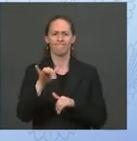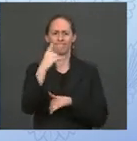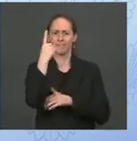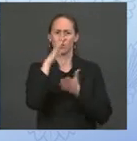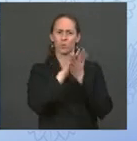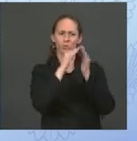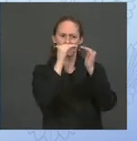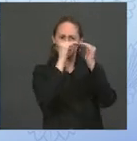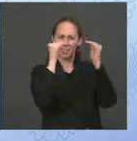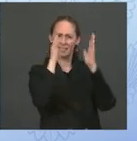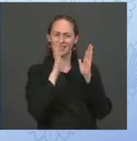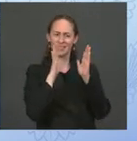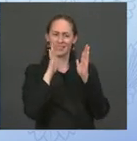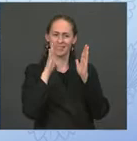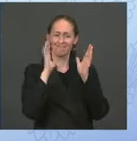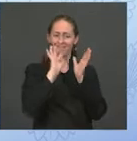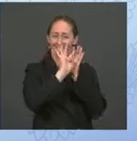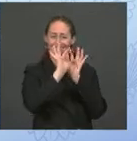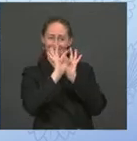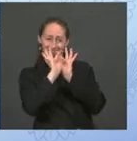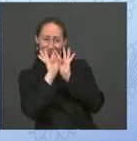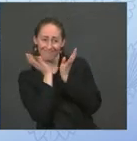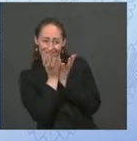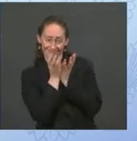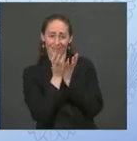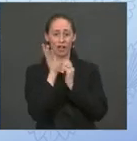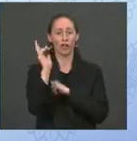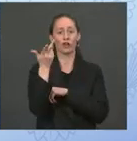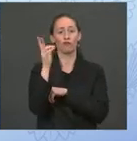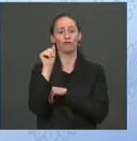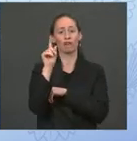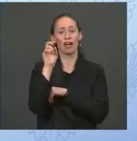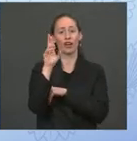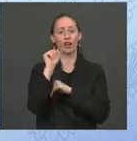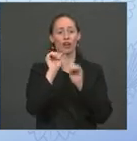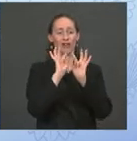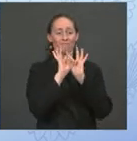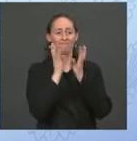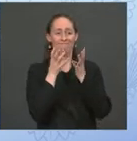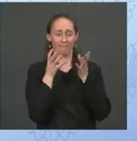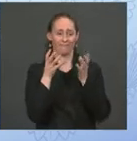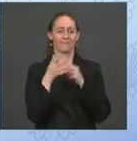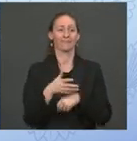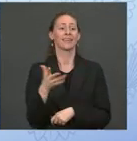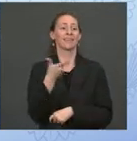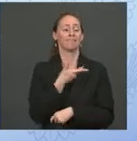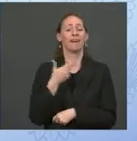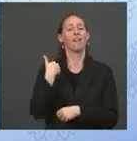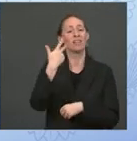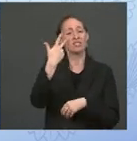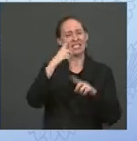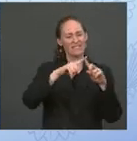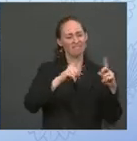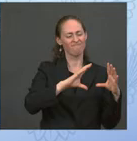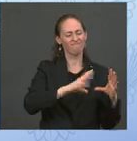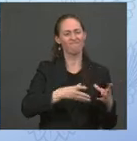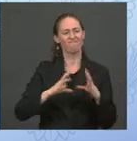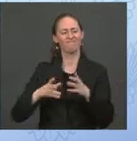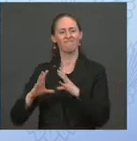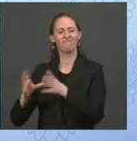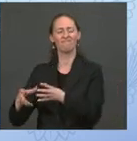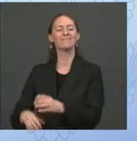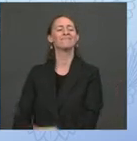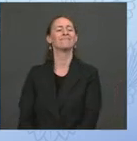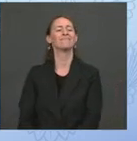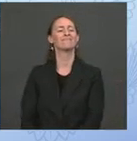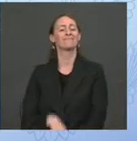crammed with 3 grades of students. And some days when I was a little girl, she would take me with her.